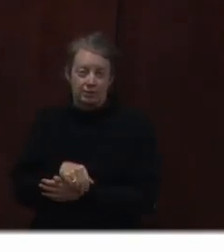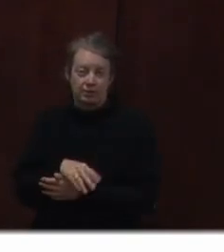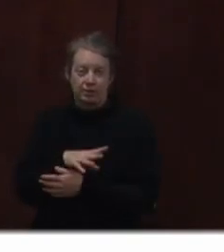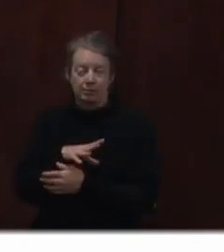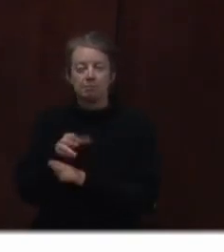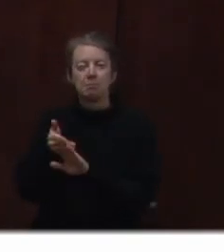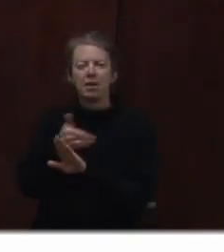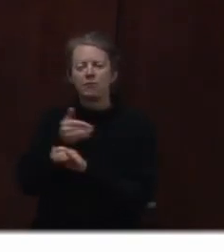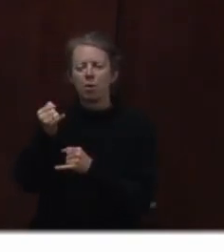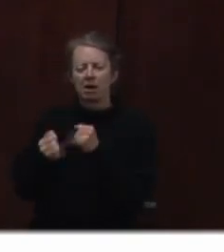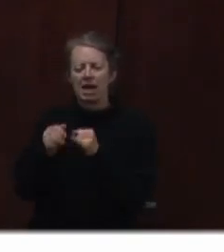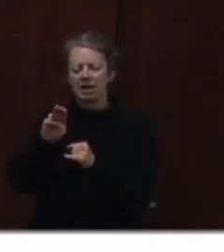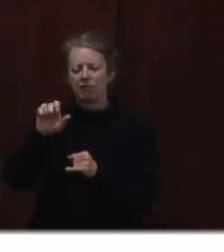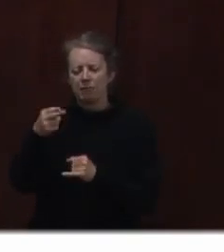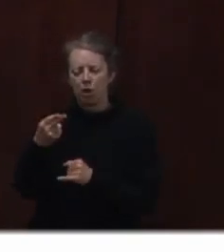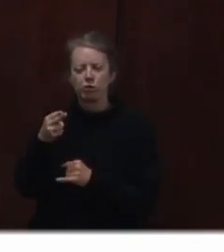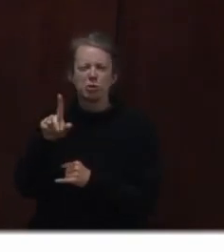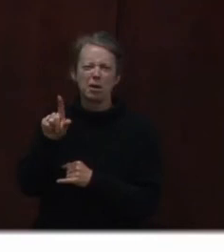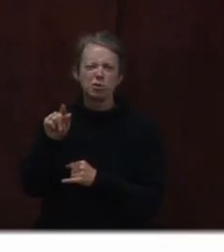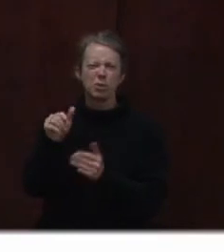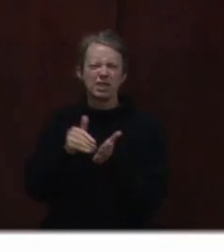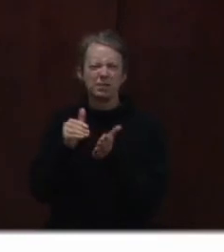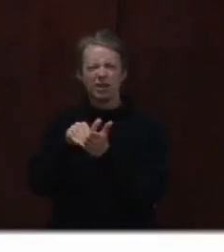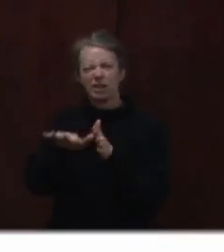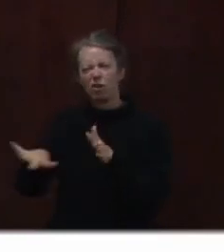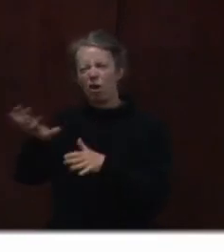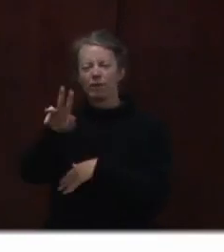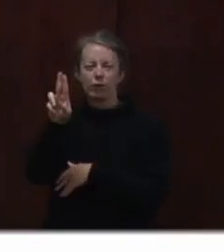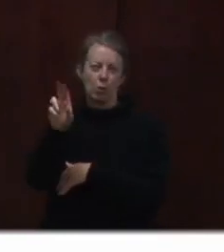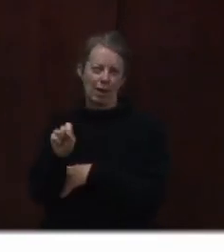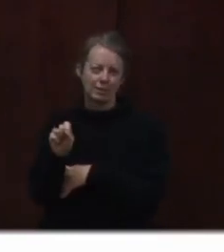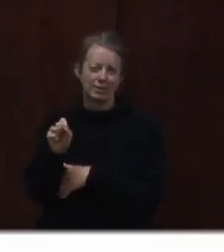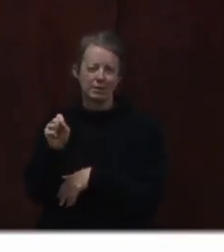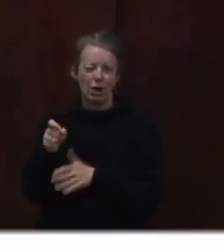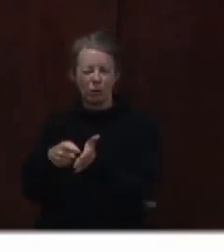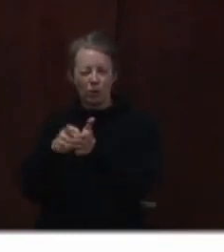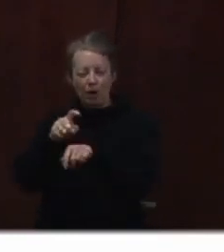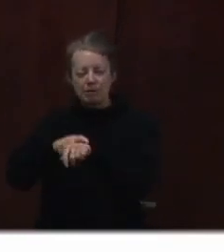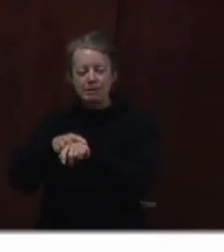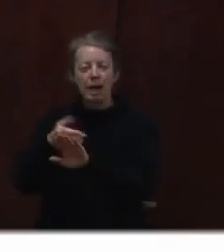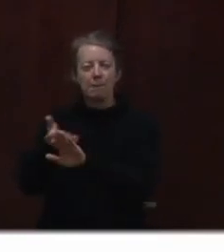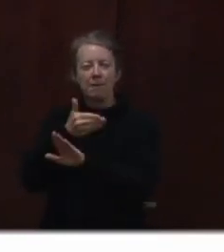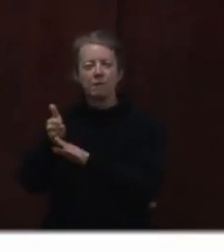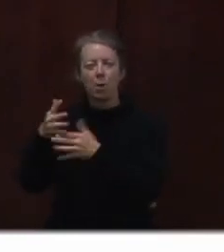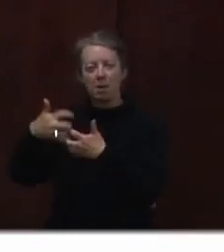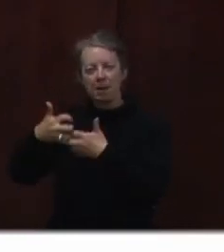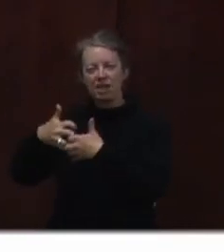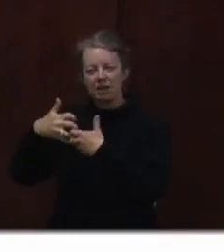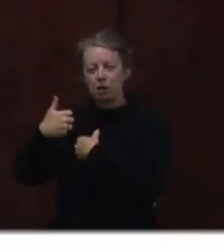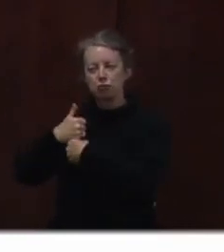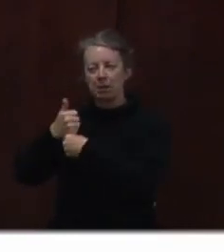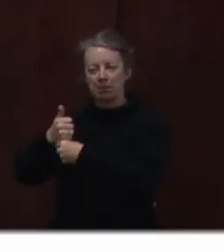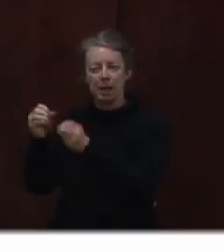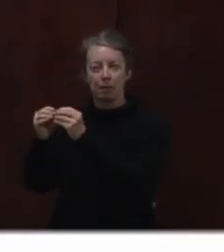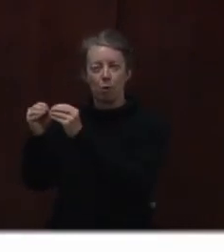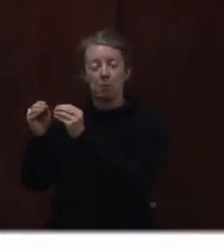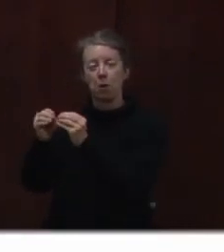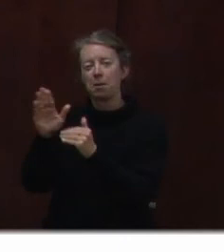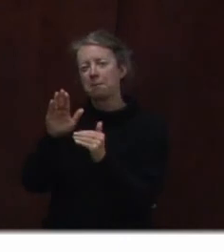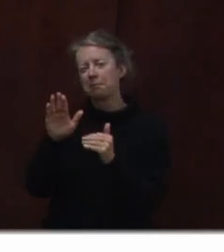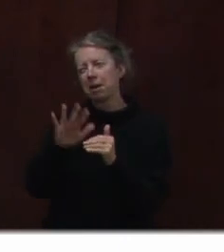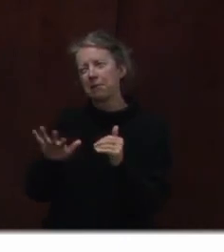of March throughout the country. And so it'll take a while for it to ramp up, but we are getting some. We're getting between 70 and 80,000